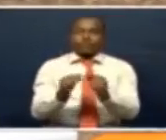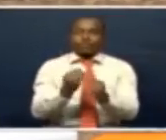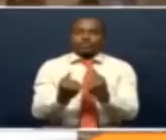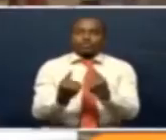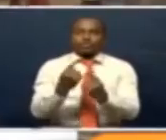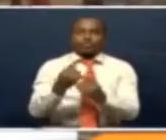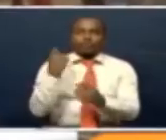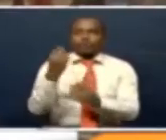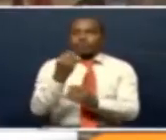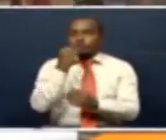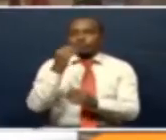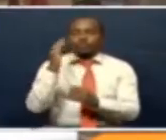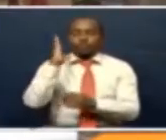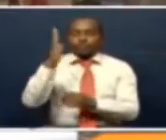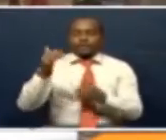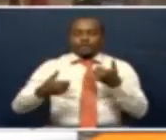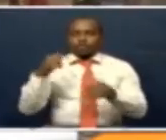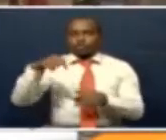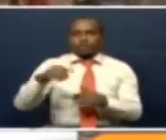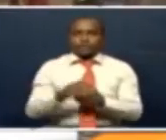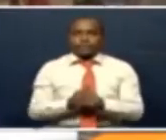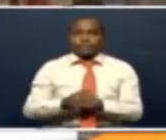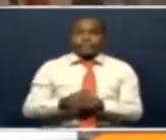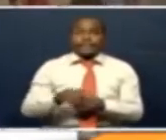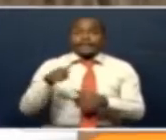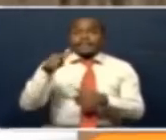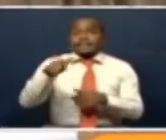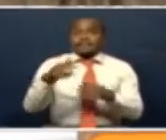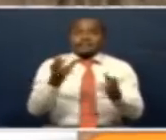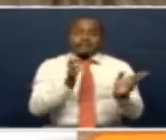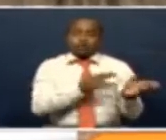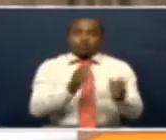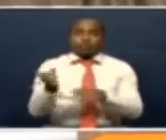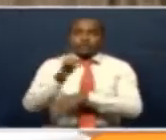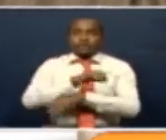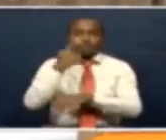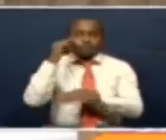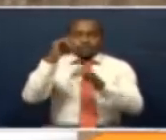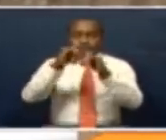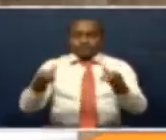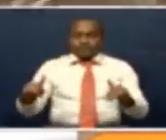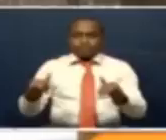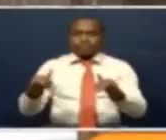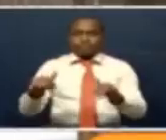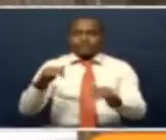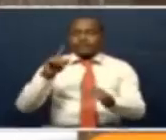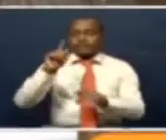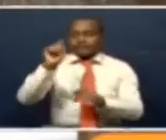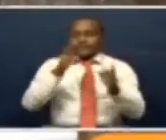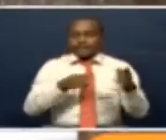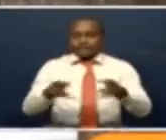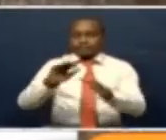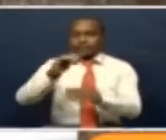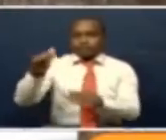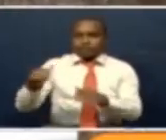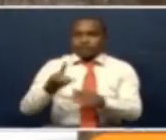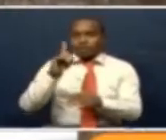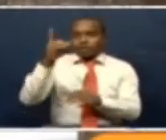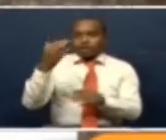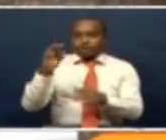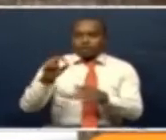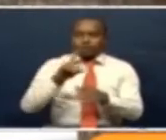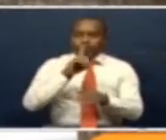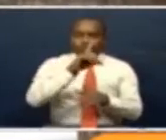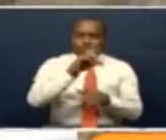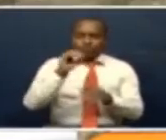enjoy today. This, what now passes for an ordinary day at this camp in Gamba, Tana River County, one of 108